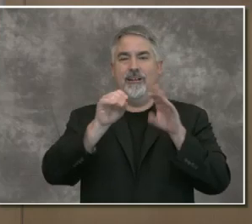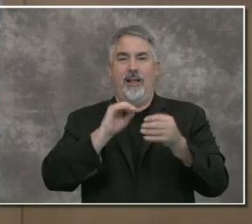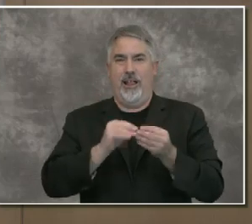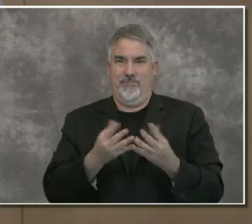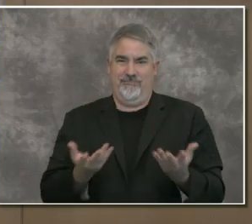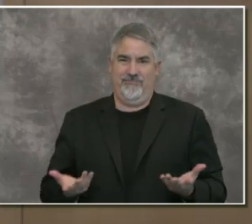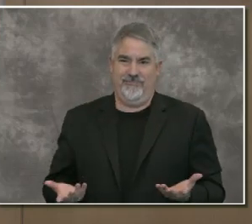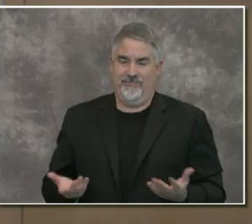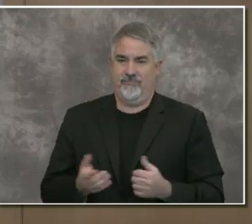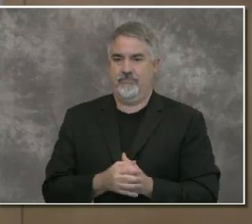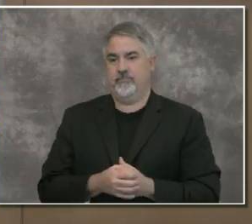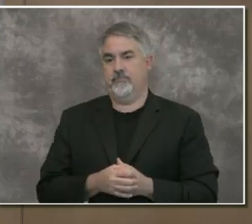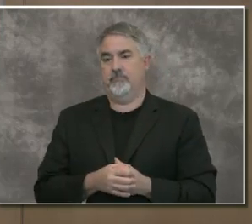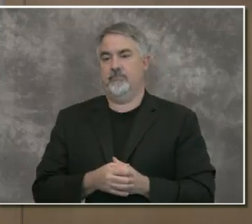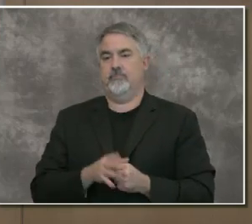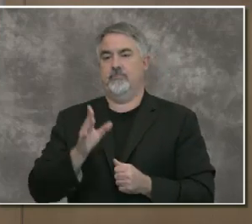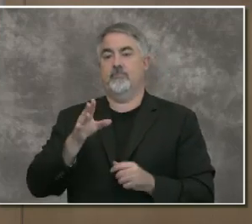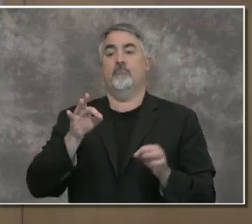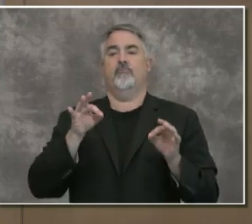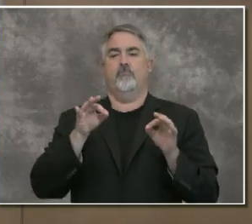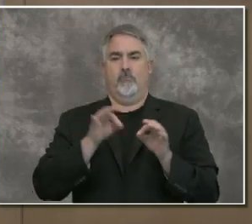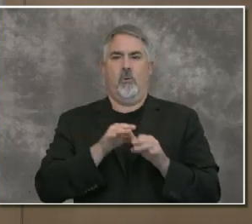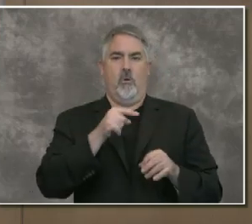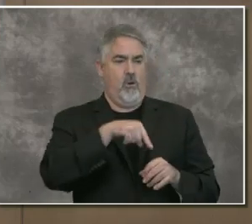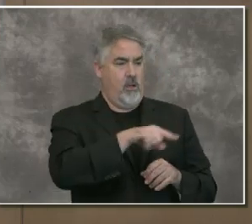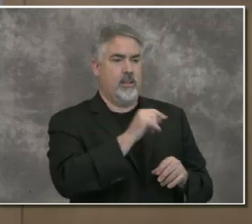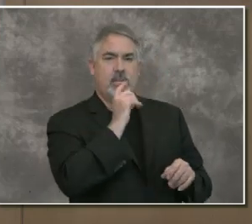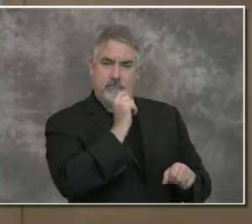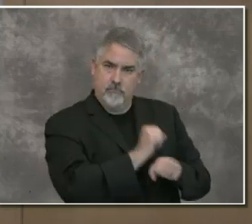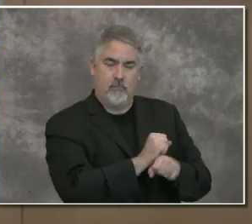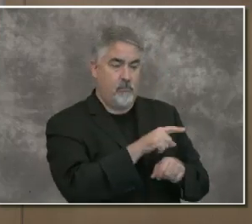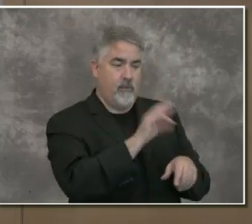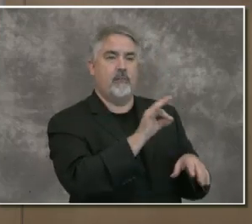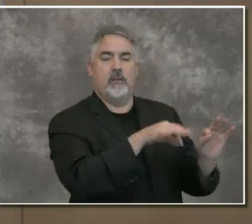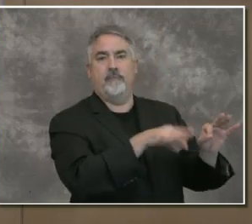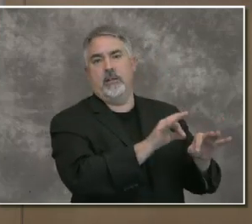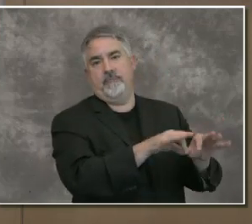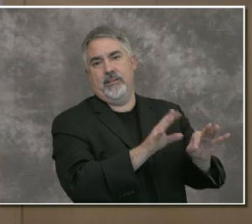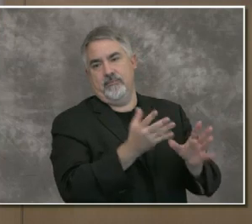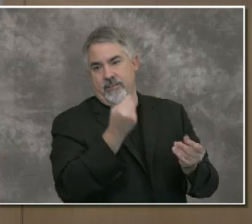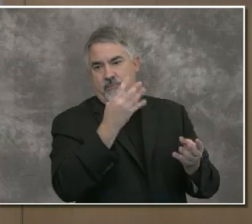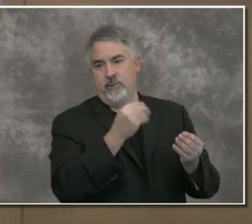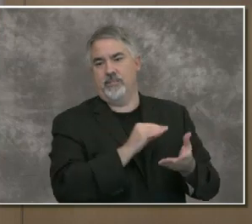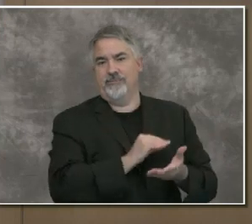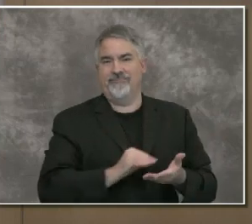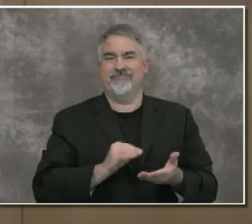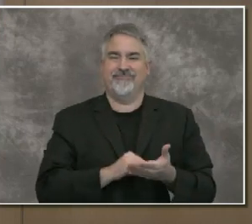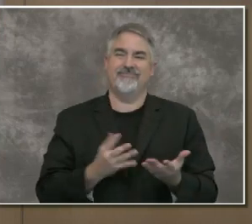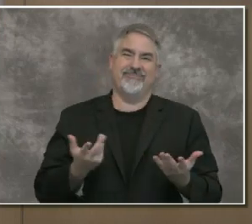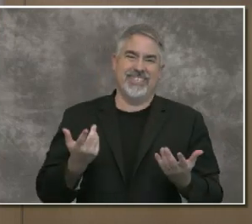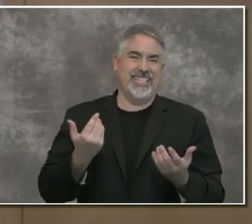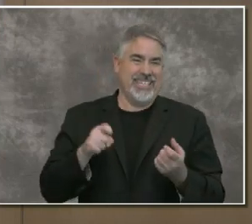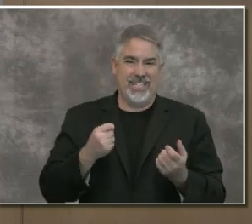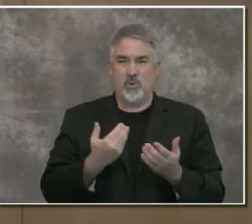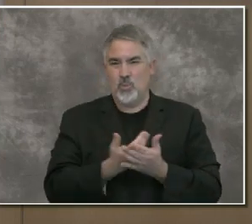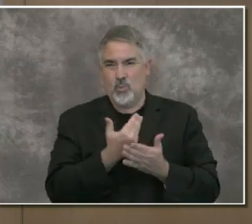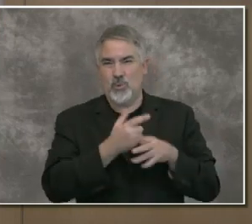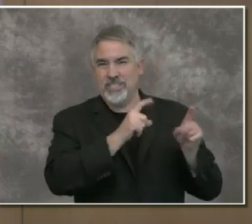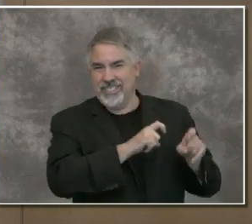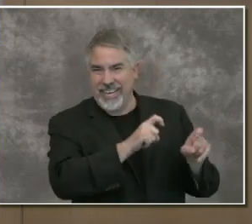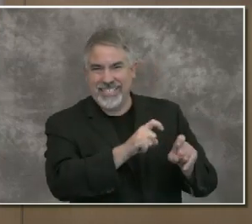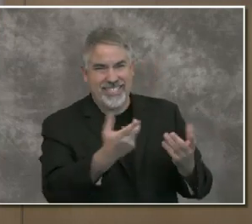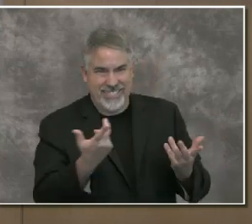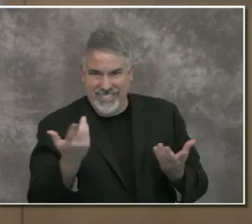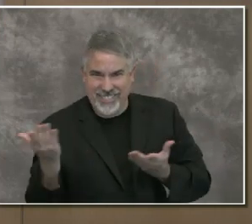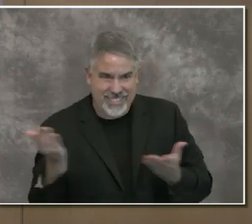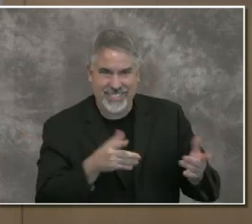investigating active reports of new test results, and we are spending our time and effort on that. At a